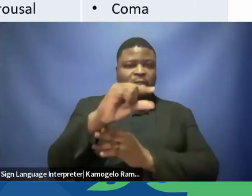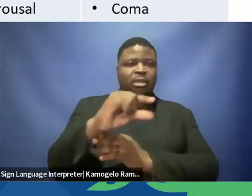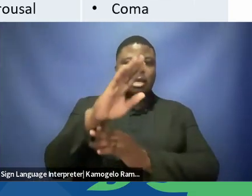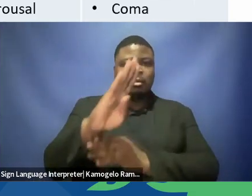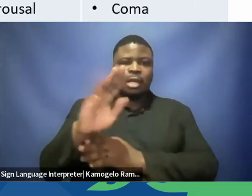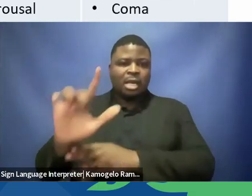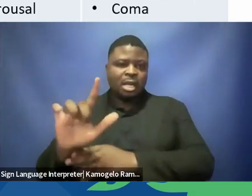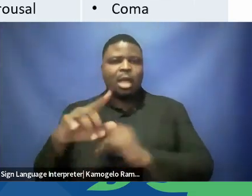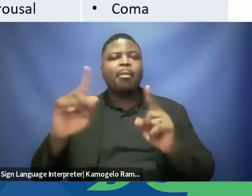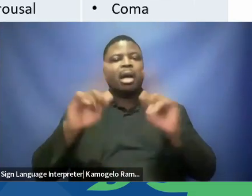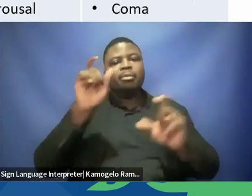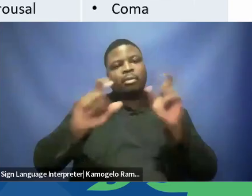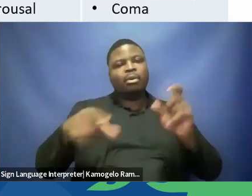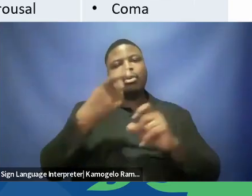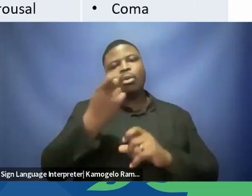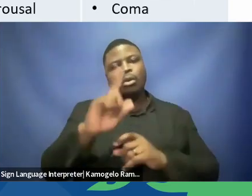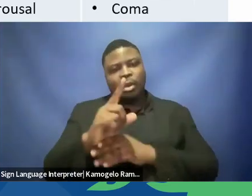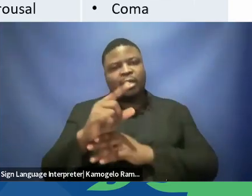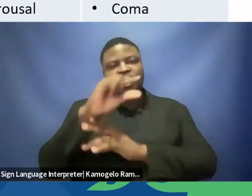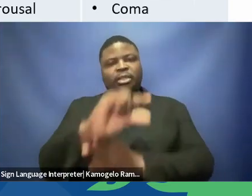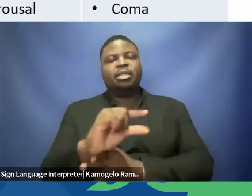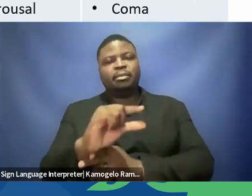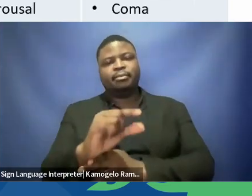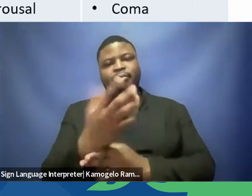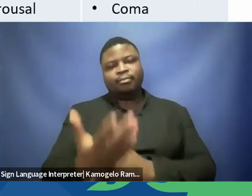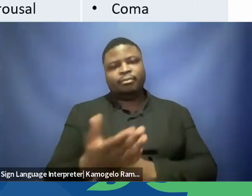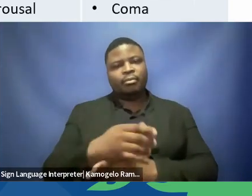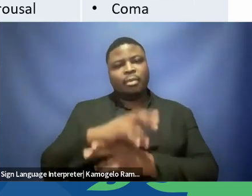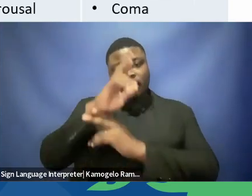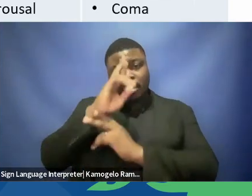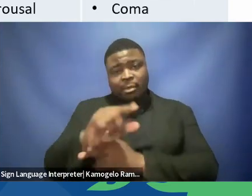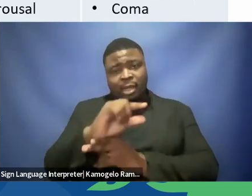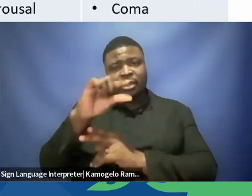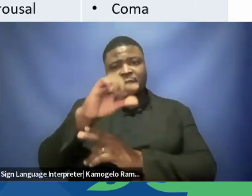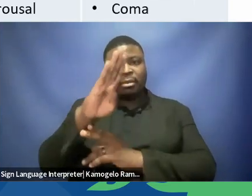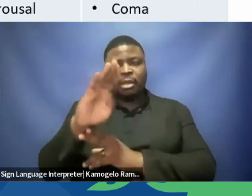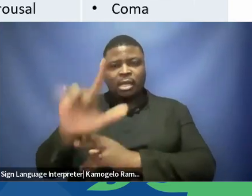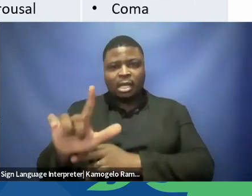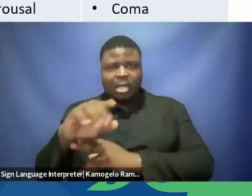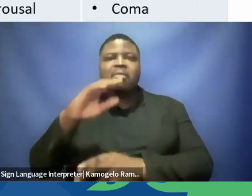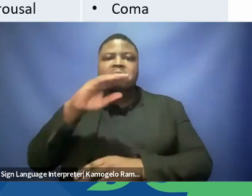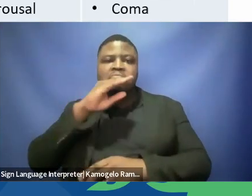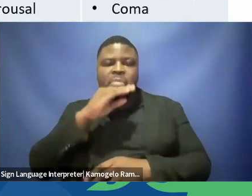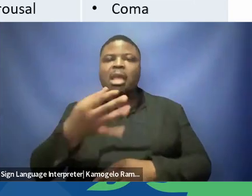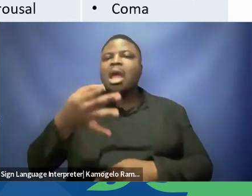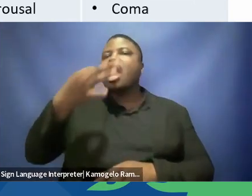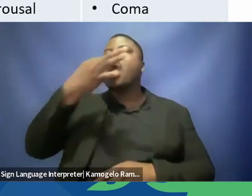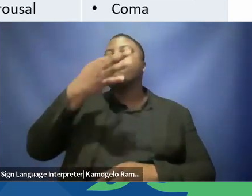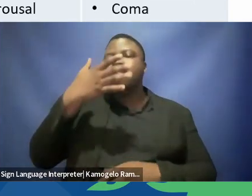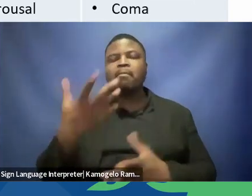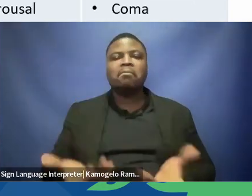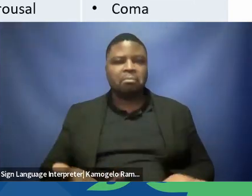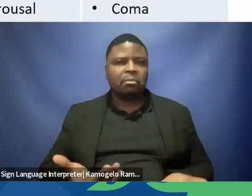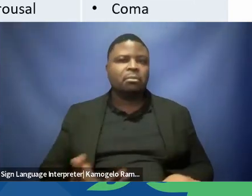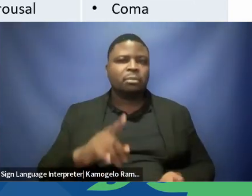or liquid ecstasy. GBL is ingested by means of orally, or some people would do what we call